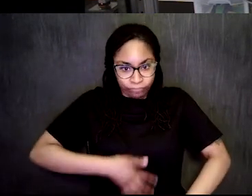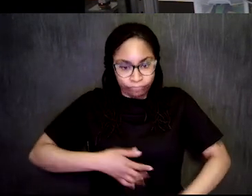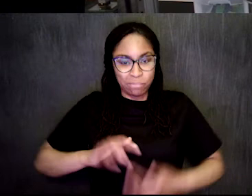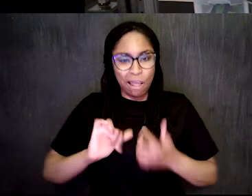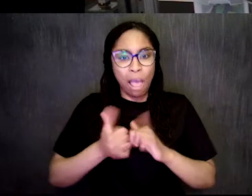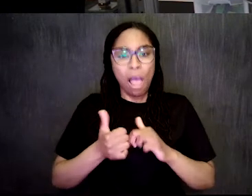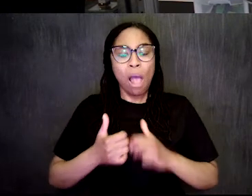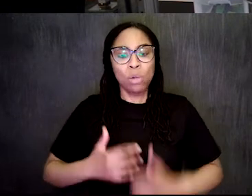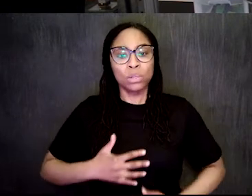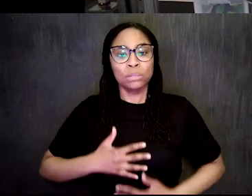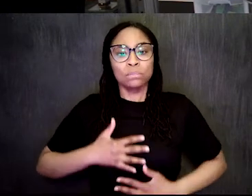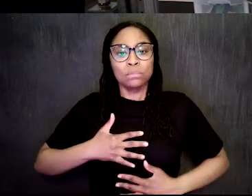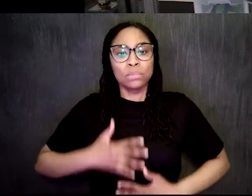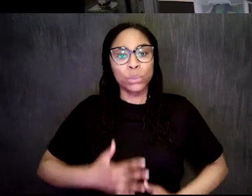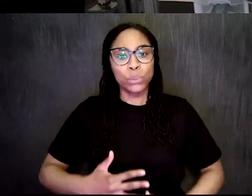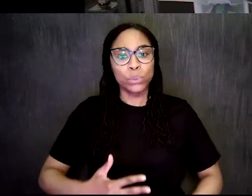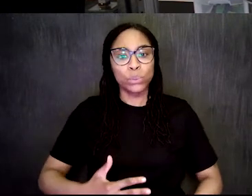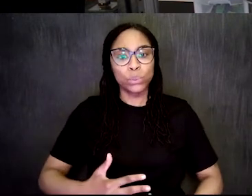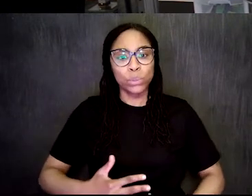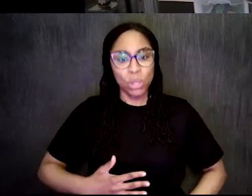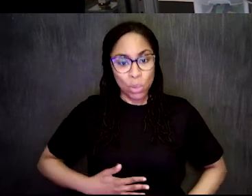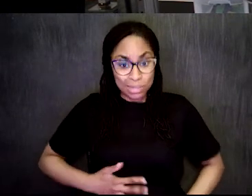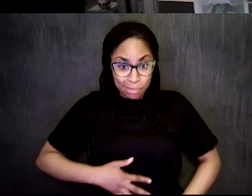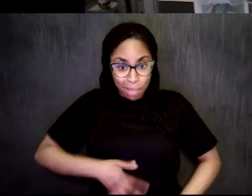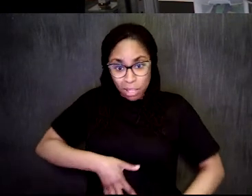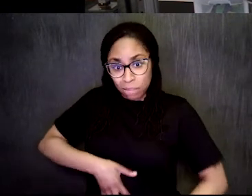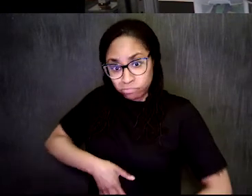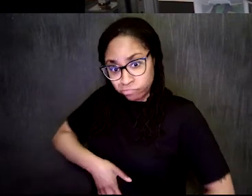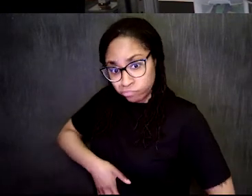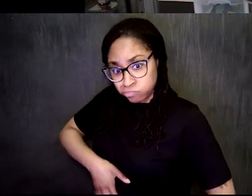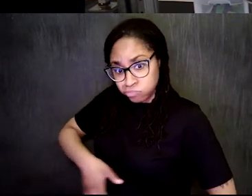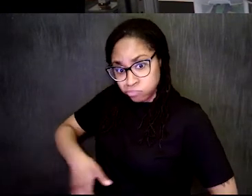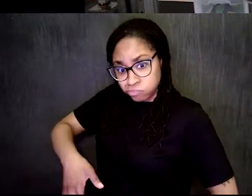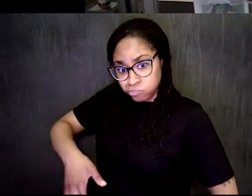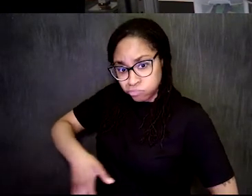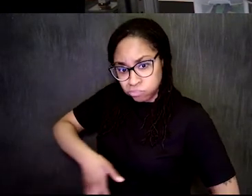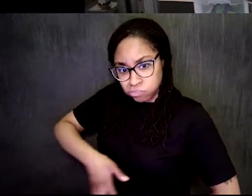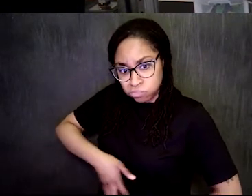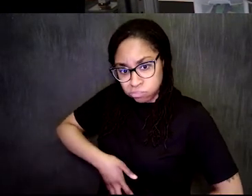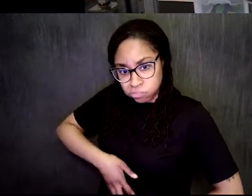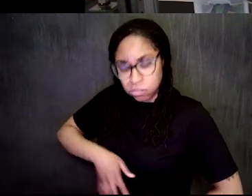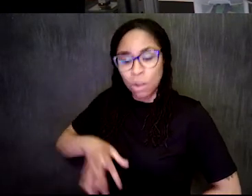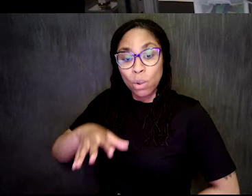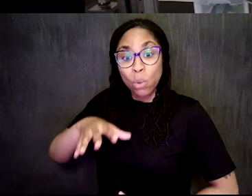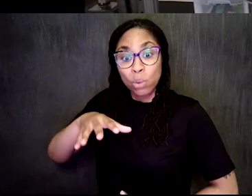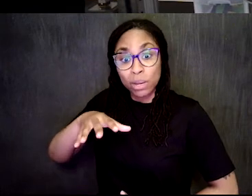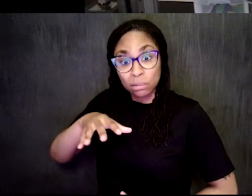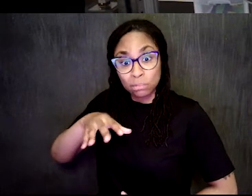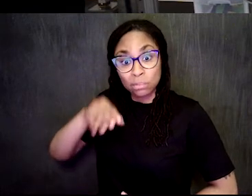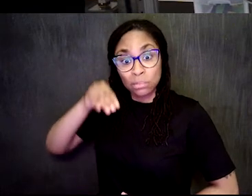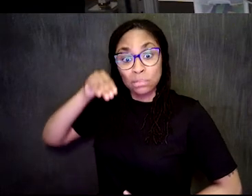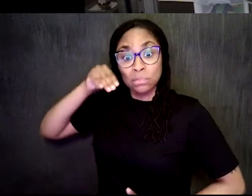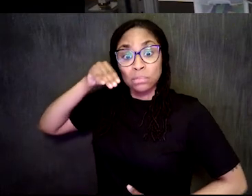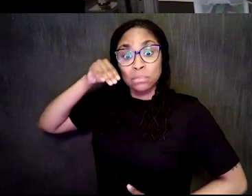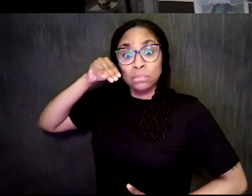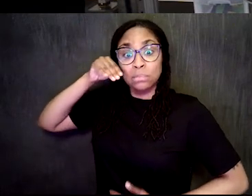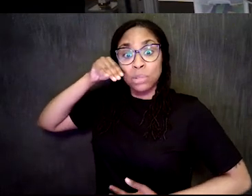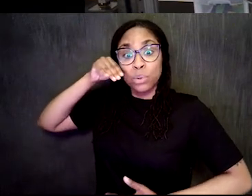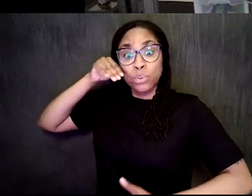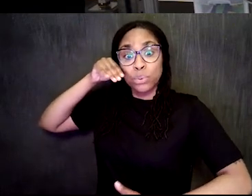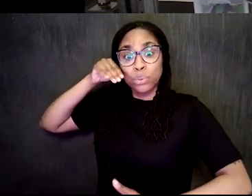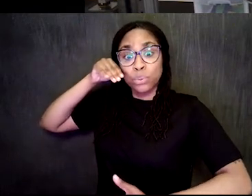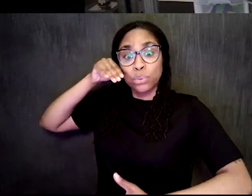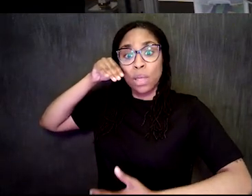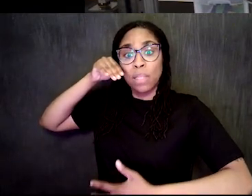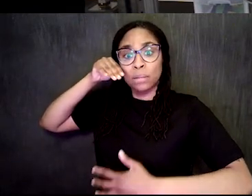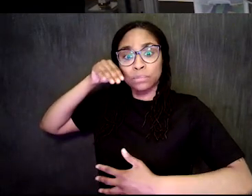our diaphragm, do some breathing through our belly. So we really want to see our belly rise when we inhale, and then we want to see our belly go down when